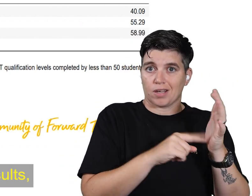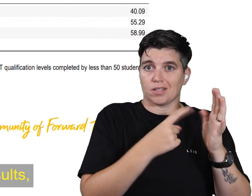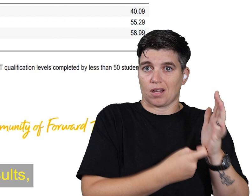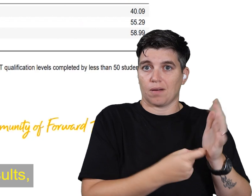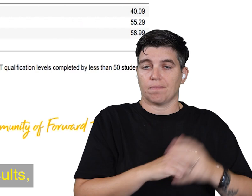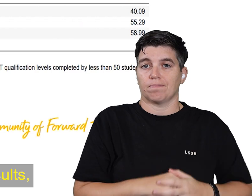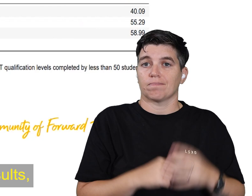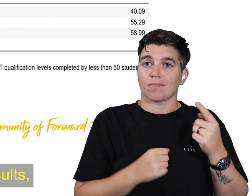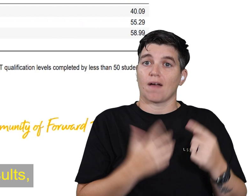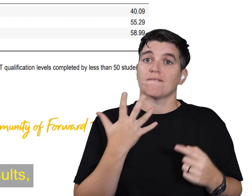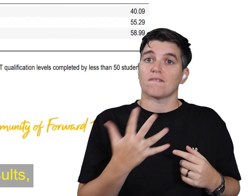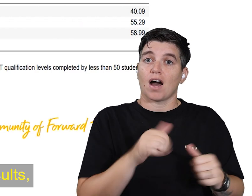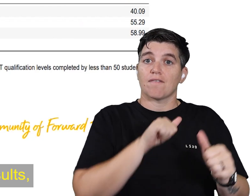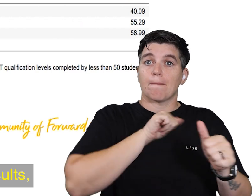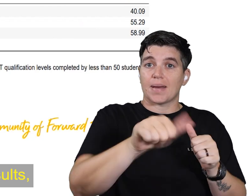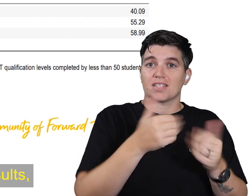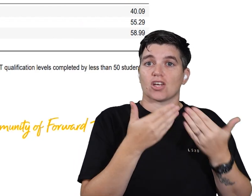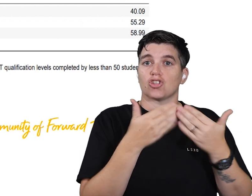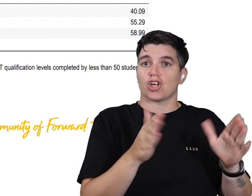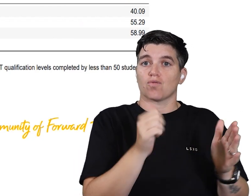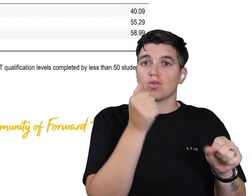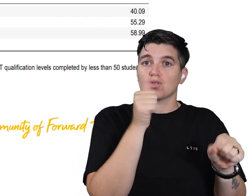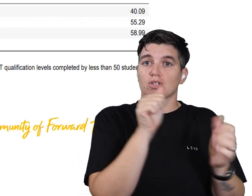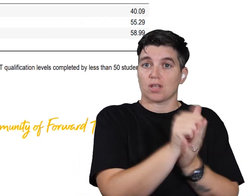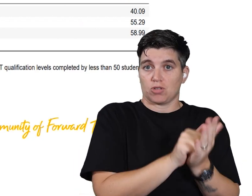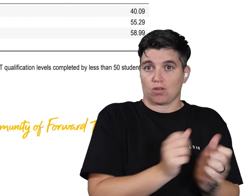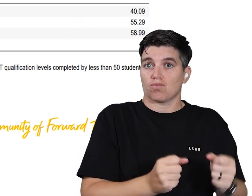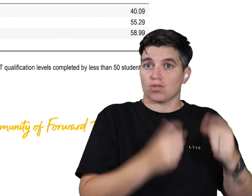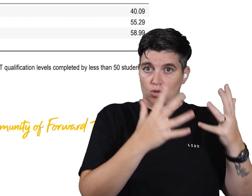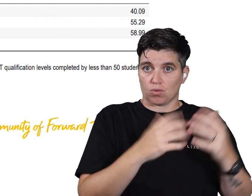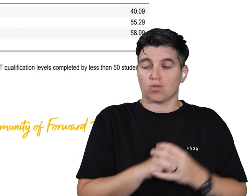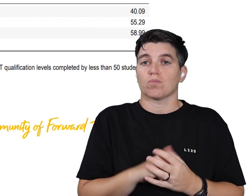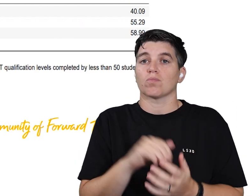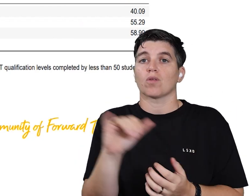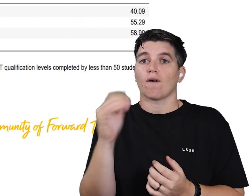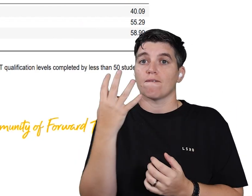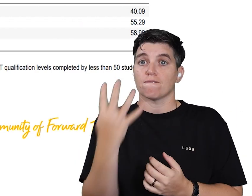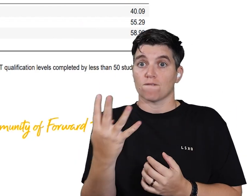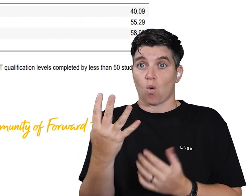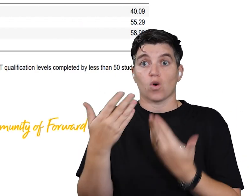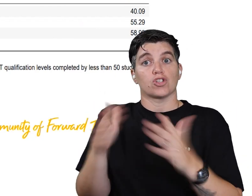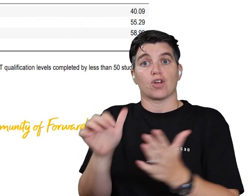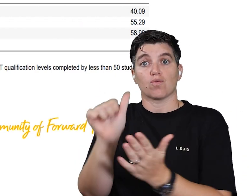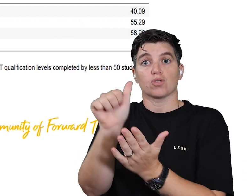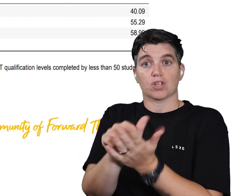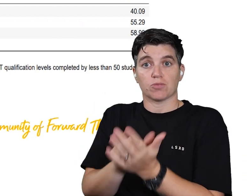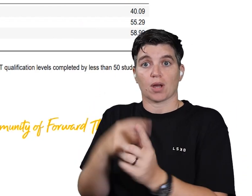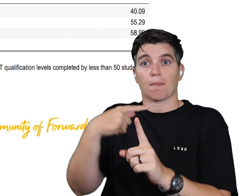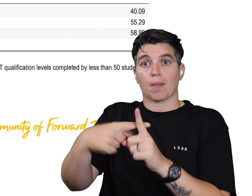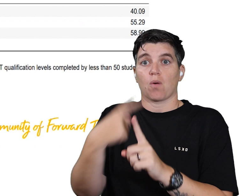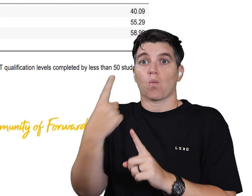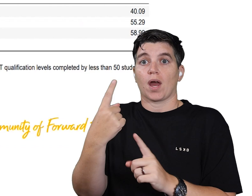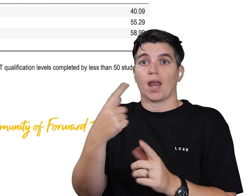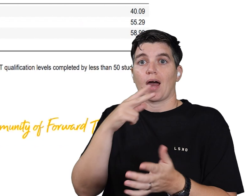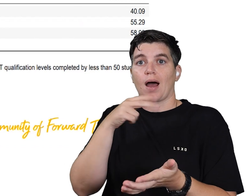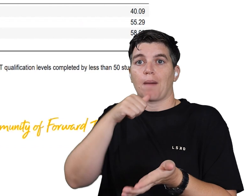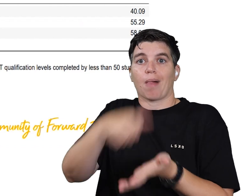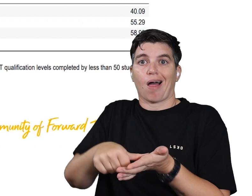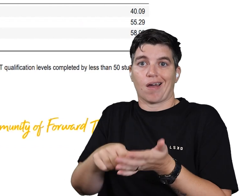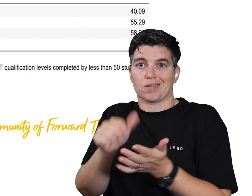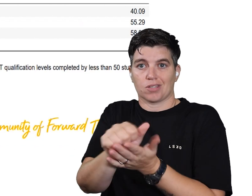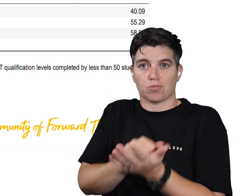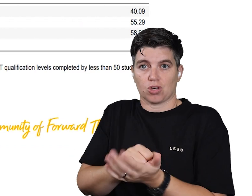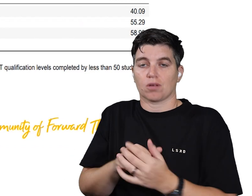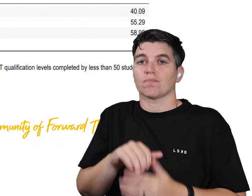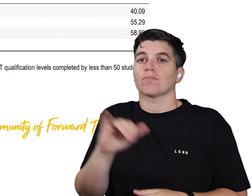5 best general subject results, from 4 general subject results and 1 applied subject result, or